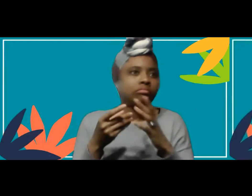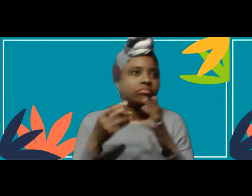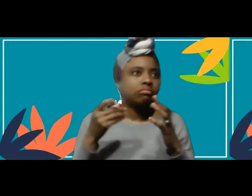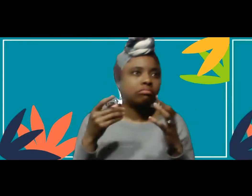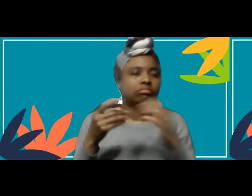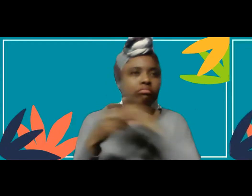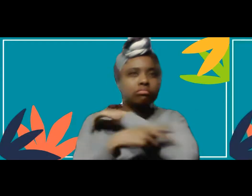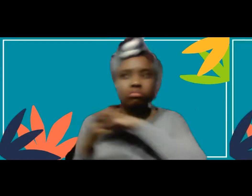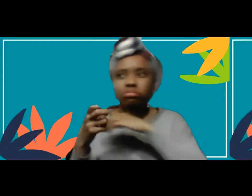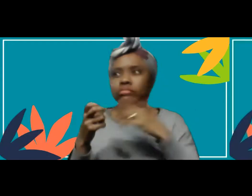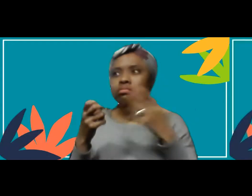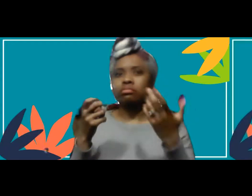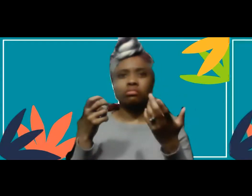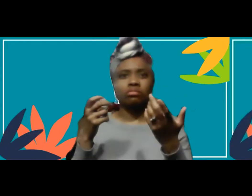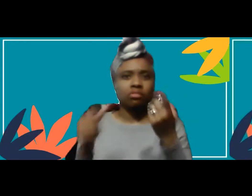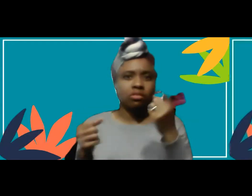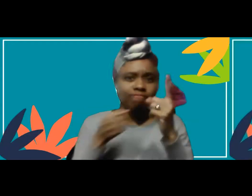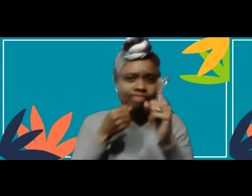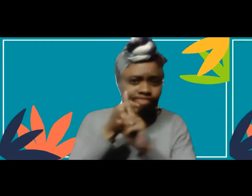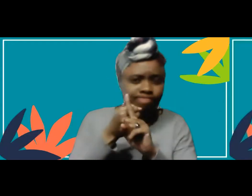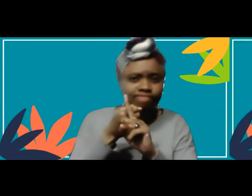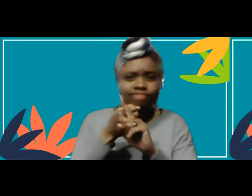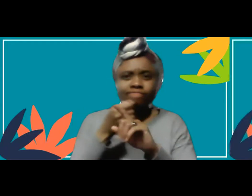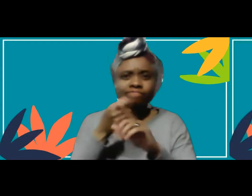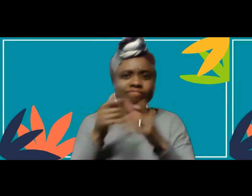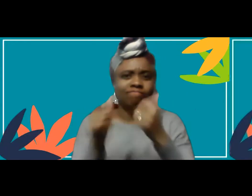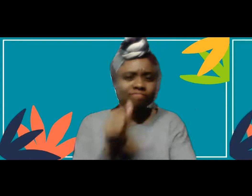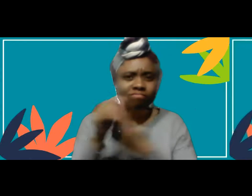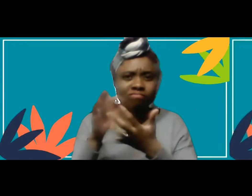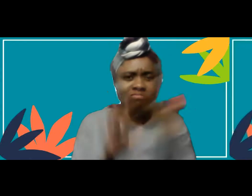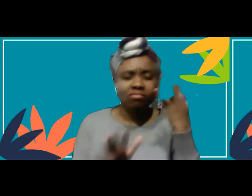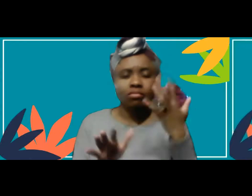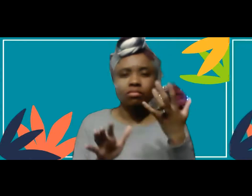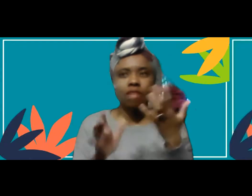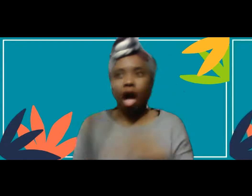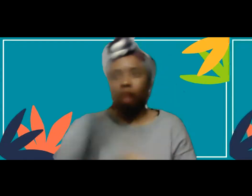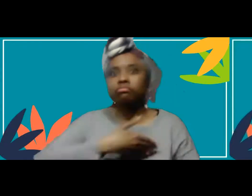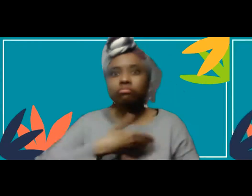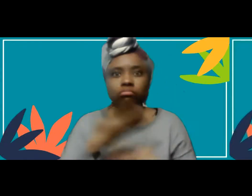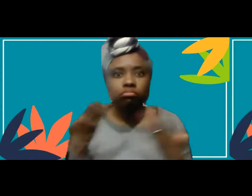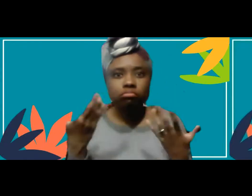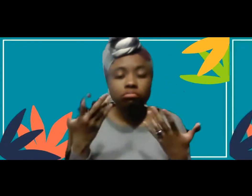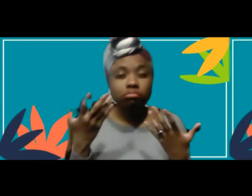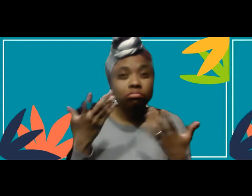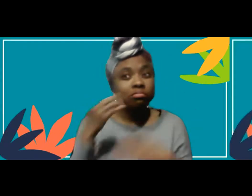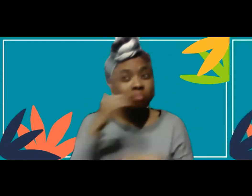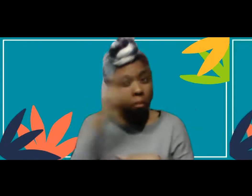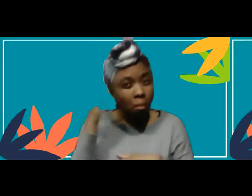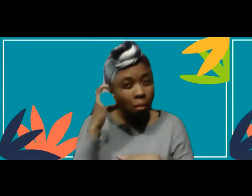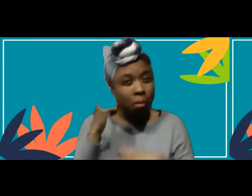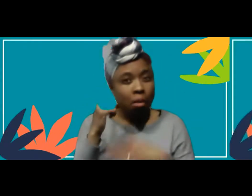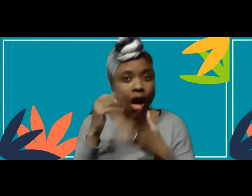are assaulted, and it goes largely unnoticed. And part of this is because of the